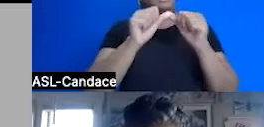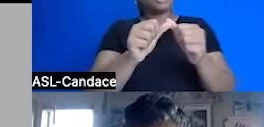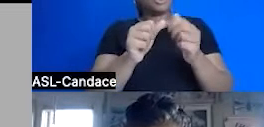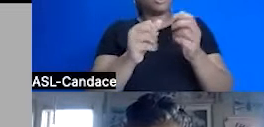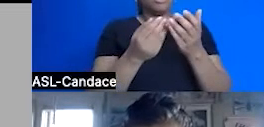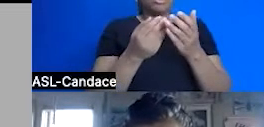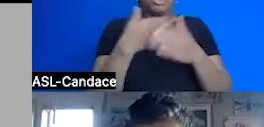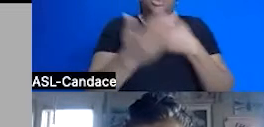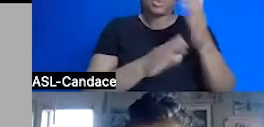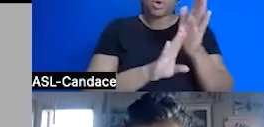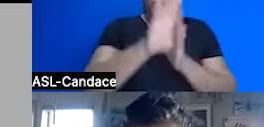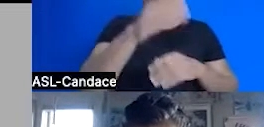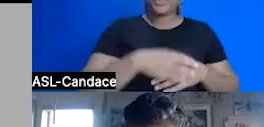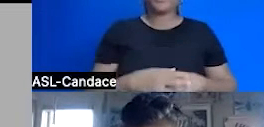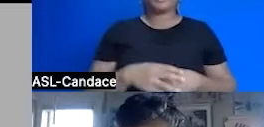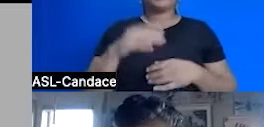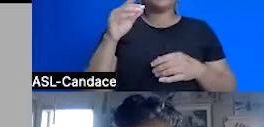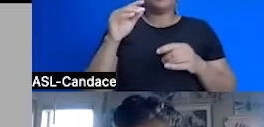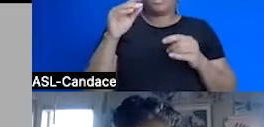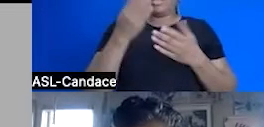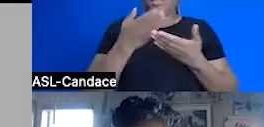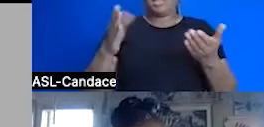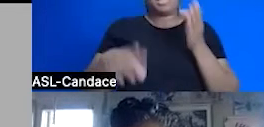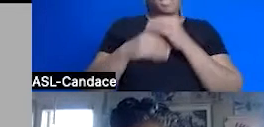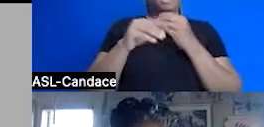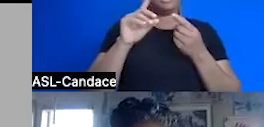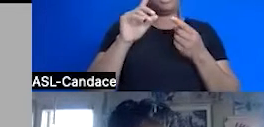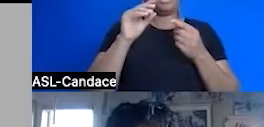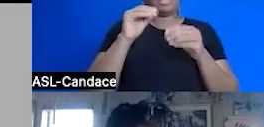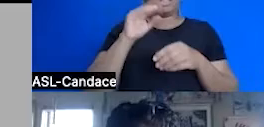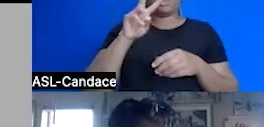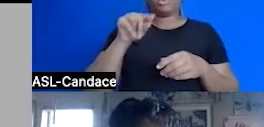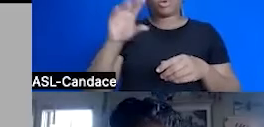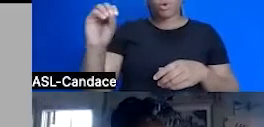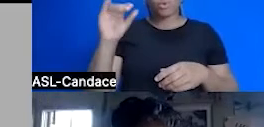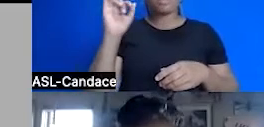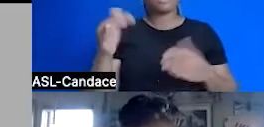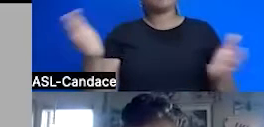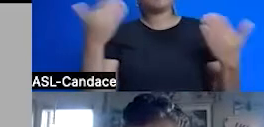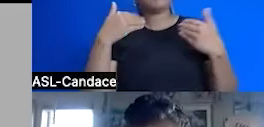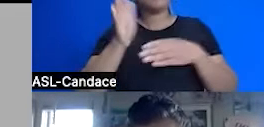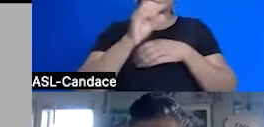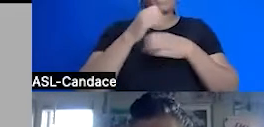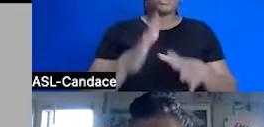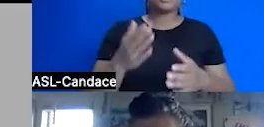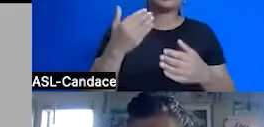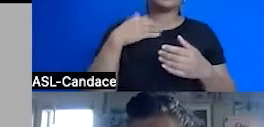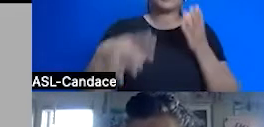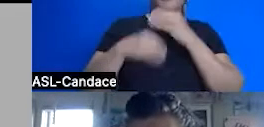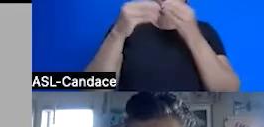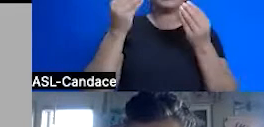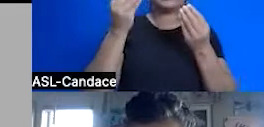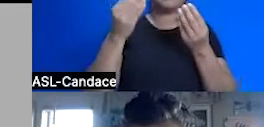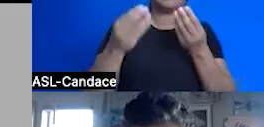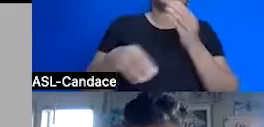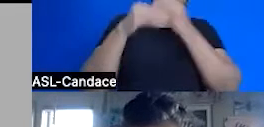questions that were added in the 2.0 version and the new version is calling filmmakers to provide additional information on